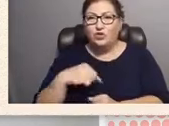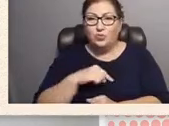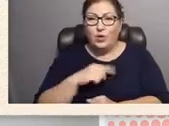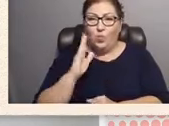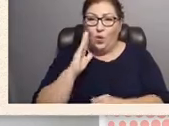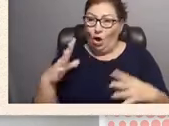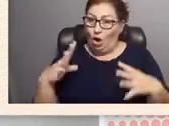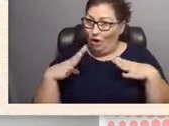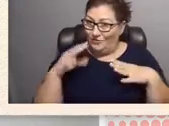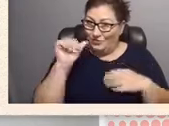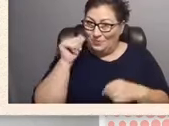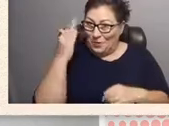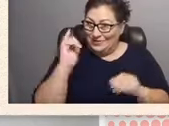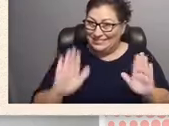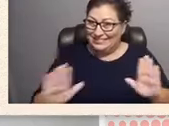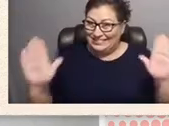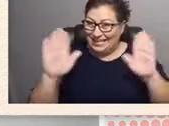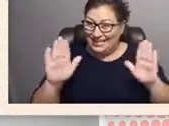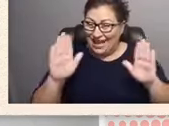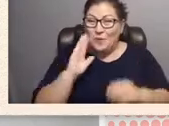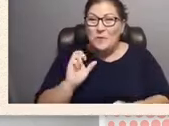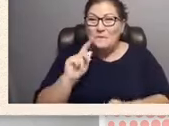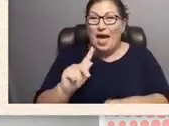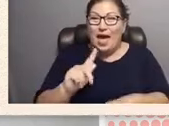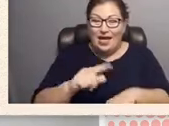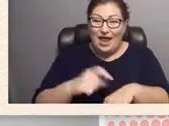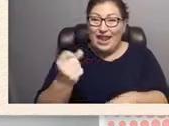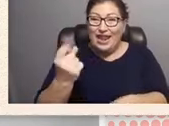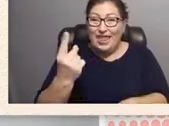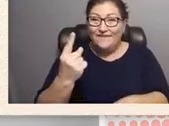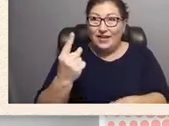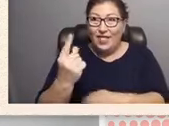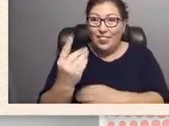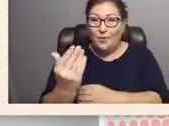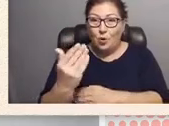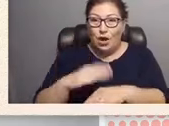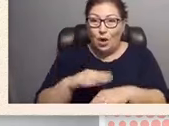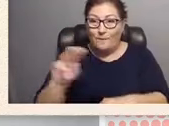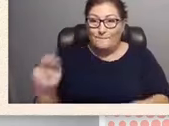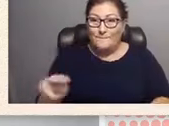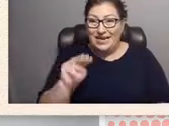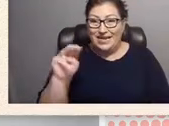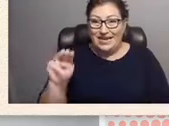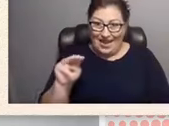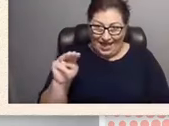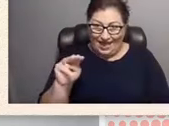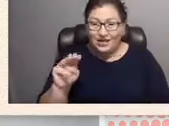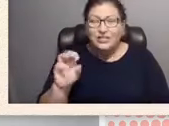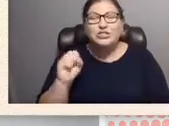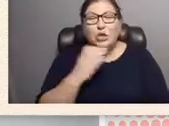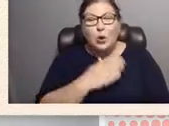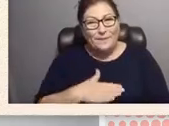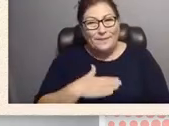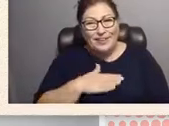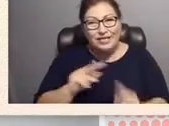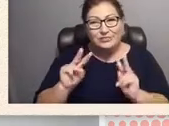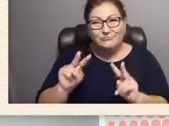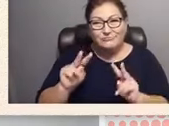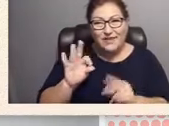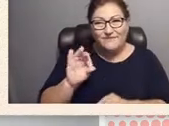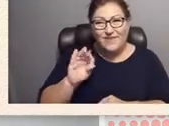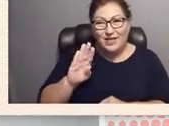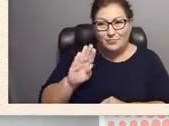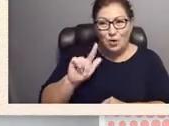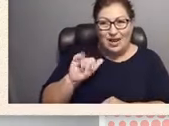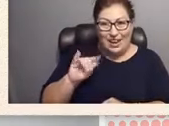it's Sunday, so we'll be back at 11 o'clock in the morning on Monday. So please tune into Facebook Live then